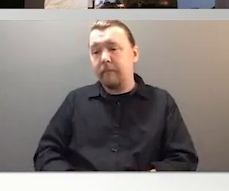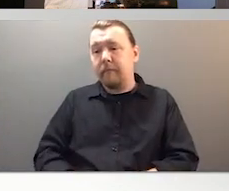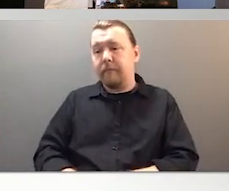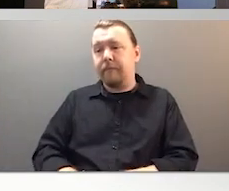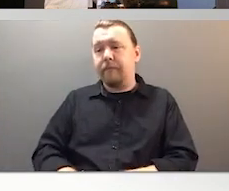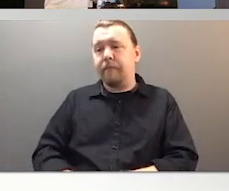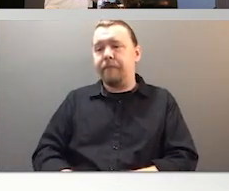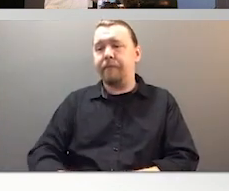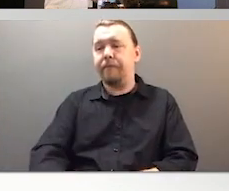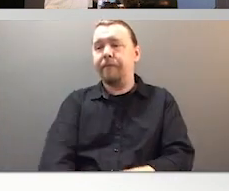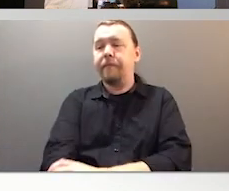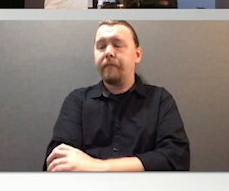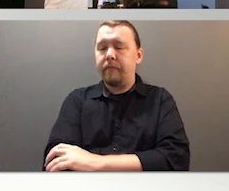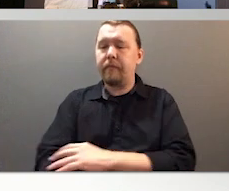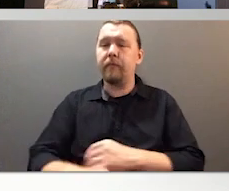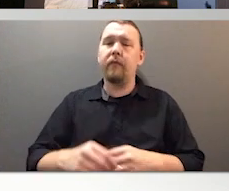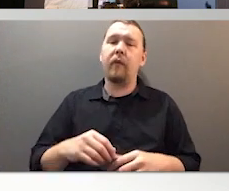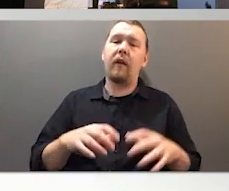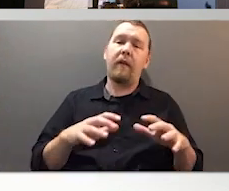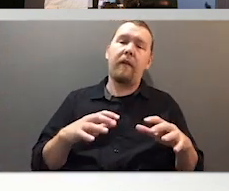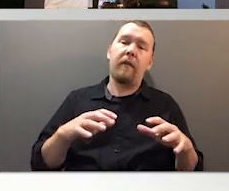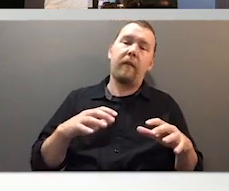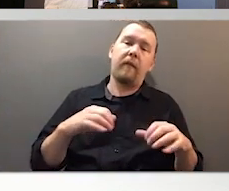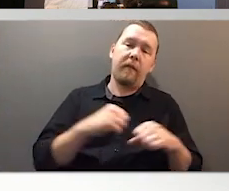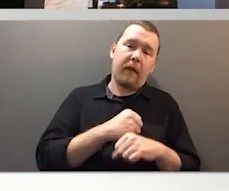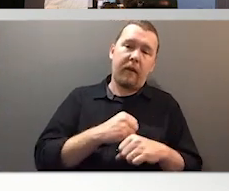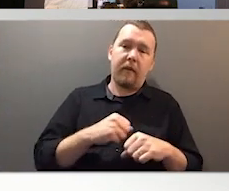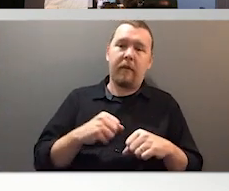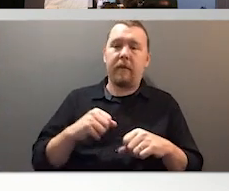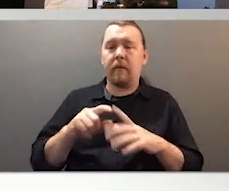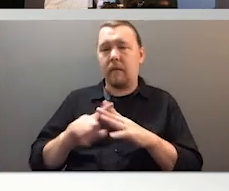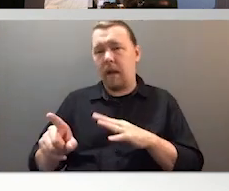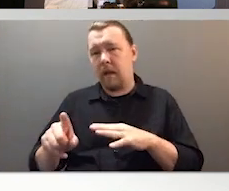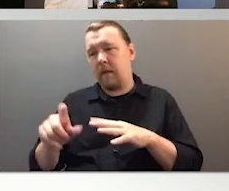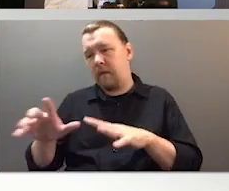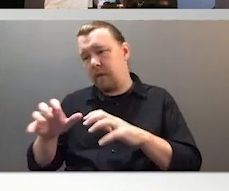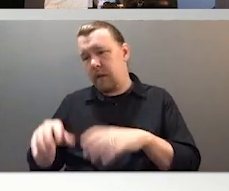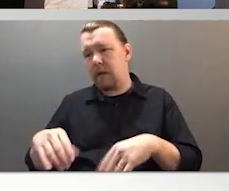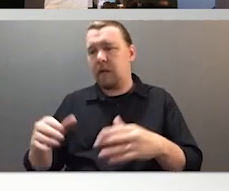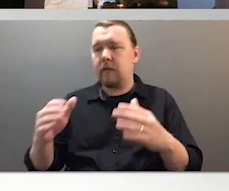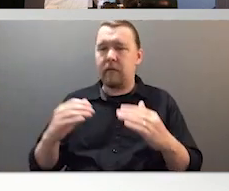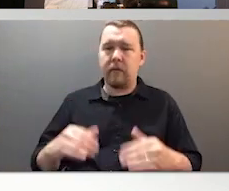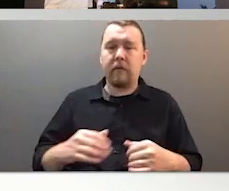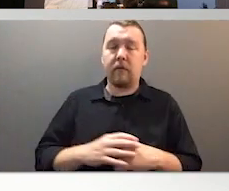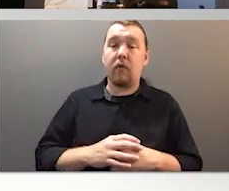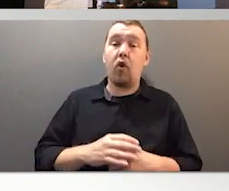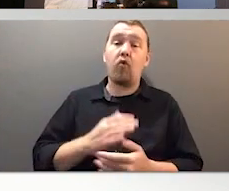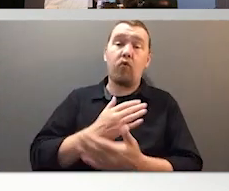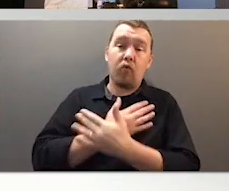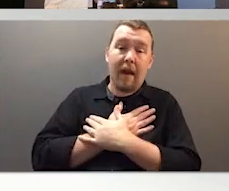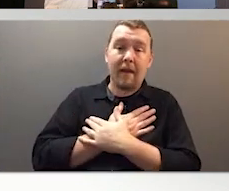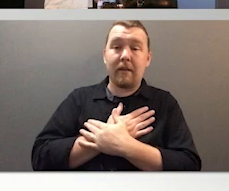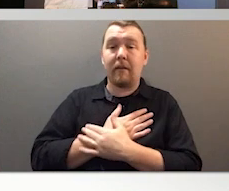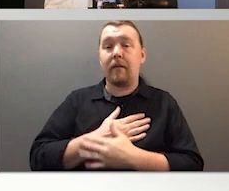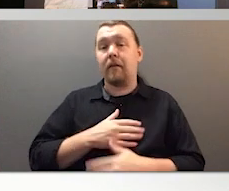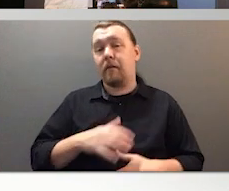Fight, flight, freeze, parasympathetic versus sympathetic. So we want rest and digest, and we don't want fight and